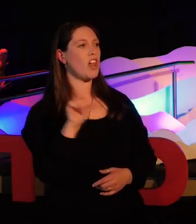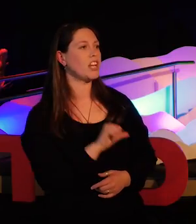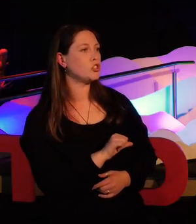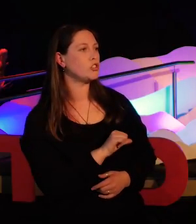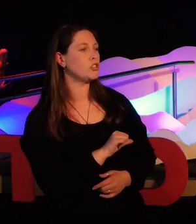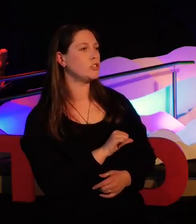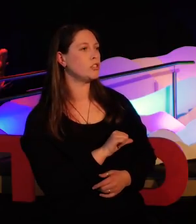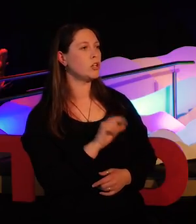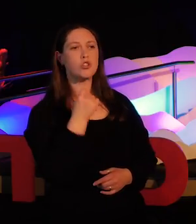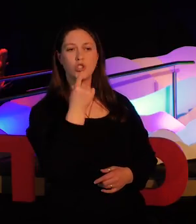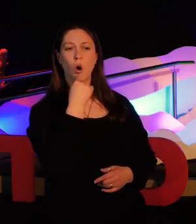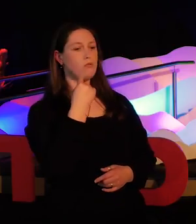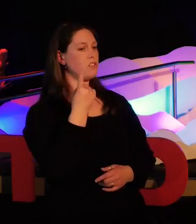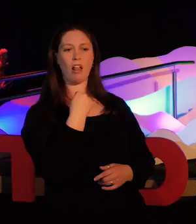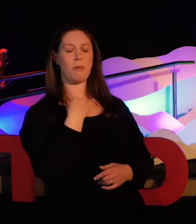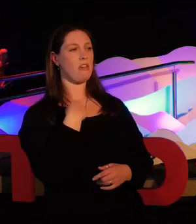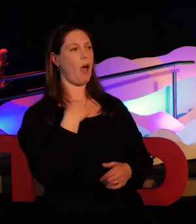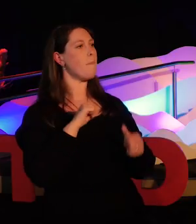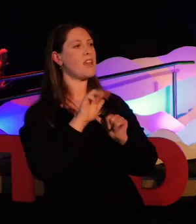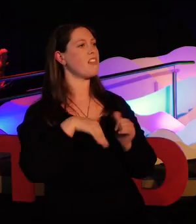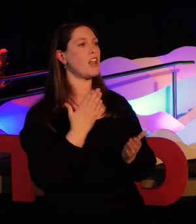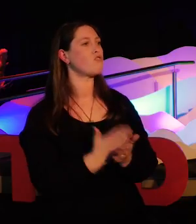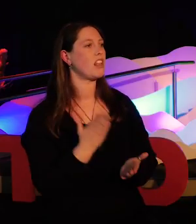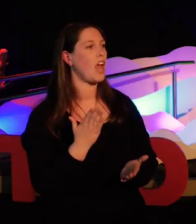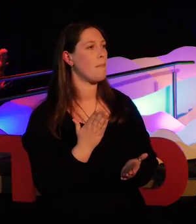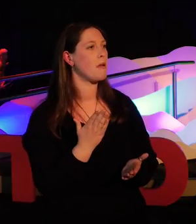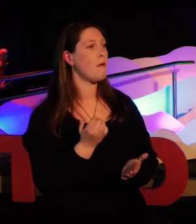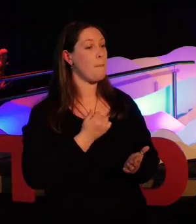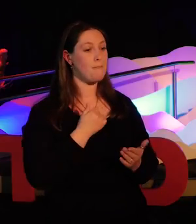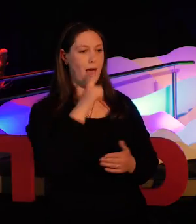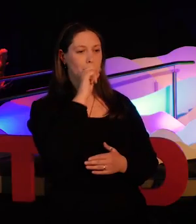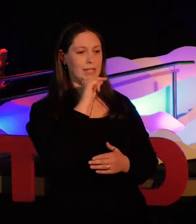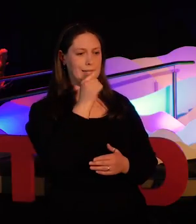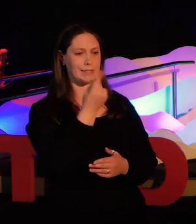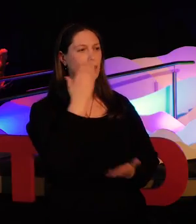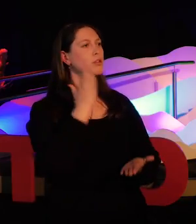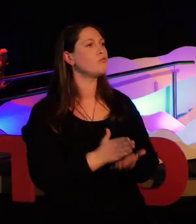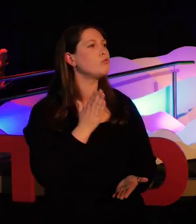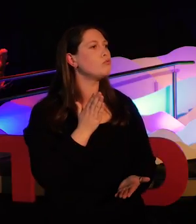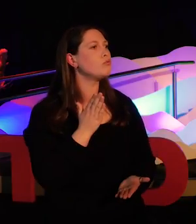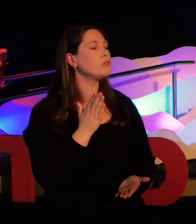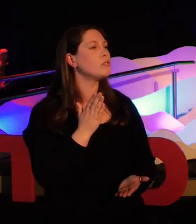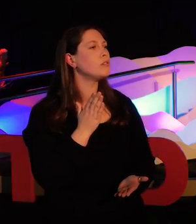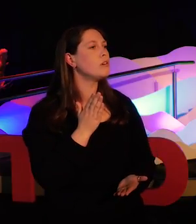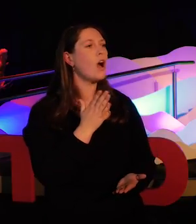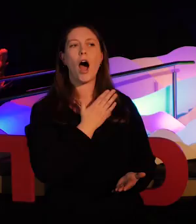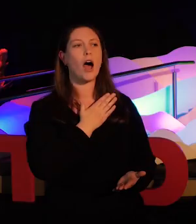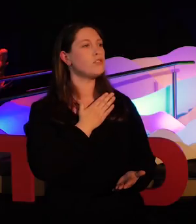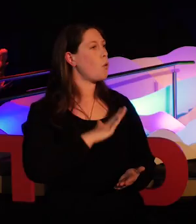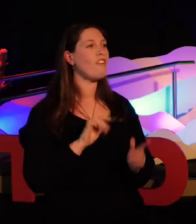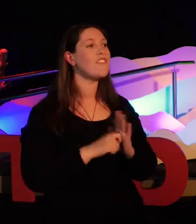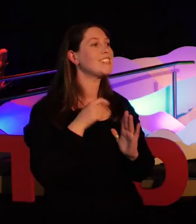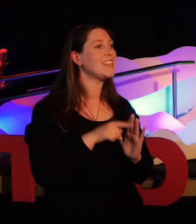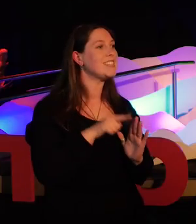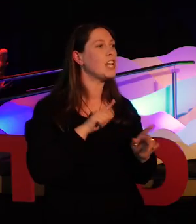do, that I'm a little bit better than I really am. I am what I am, and here it is. Because I am not here to fix this, I'm here to